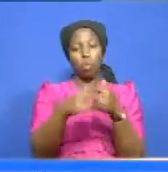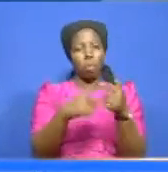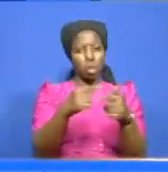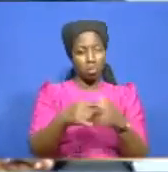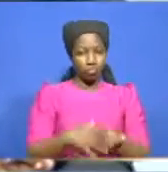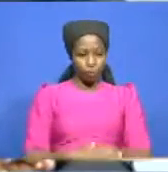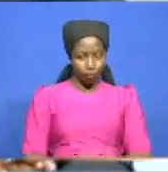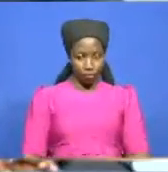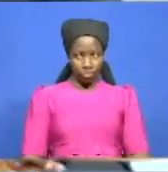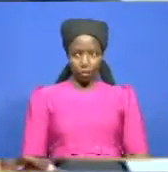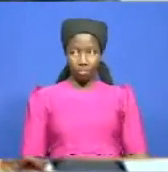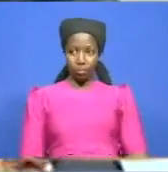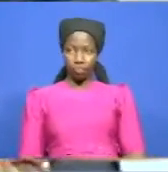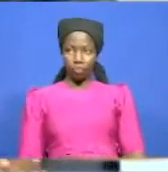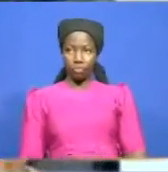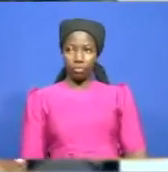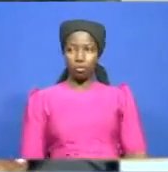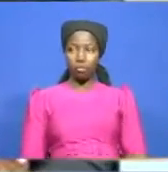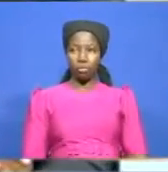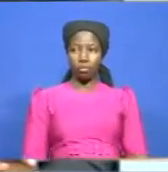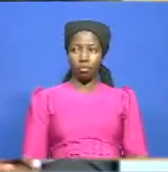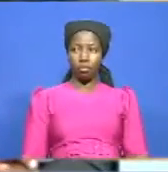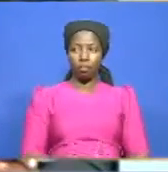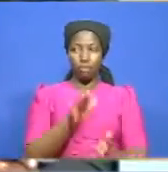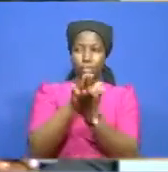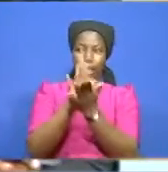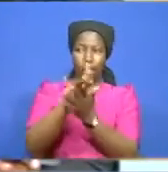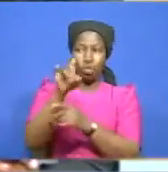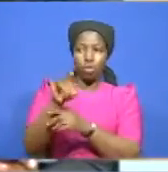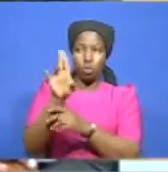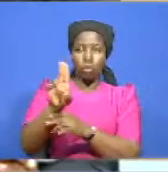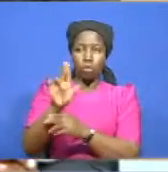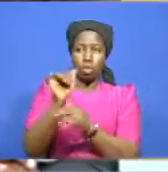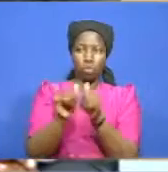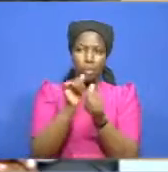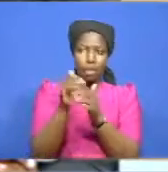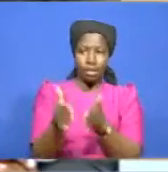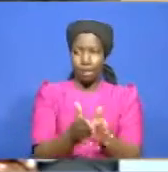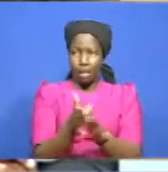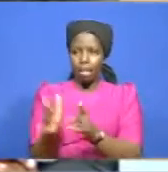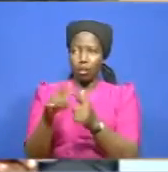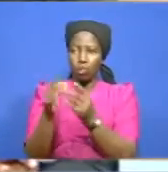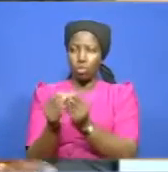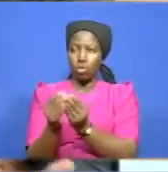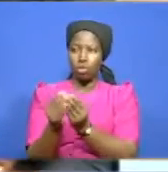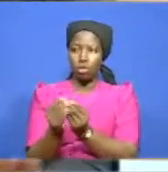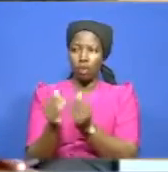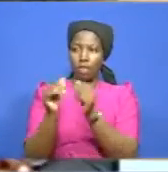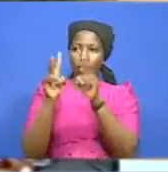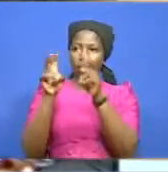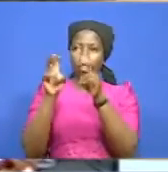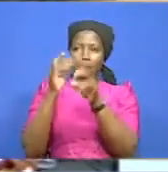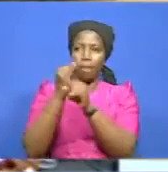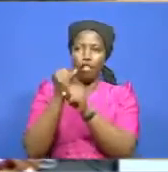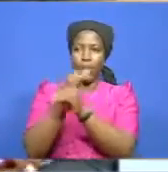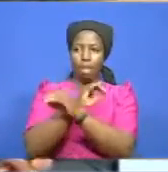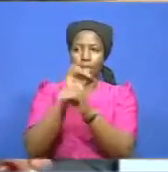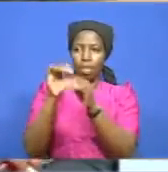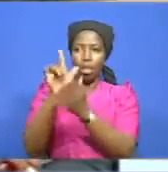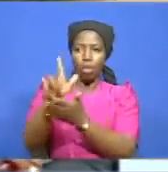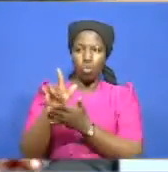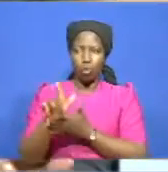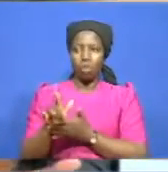Well, what strategies should banks employ to address the issue of non-performing loans? Do banks